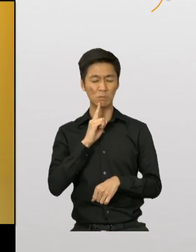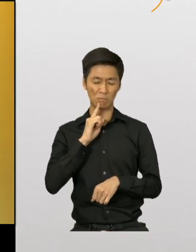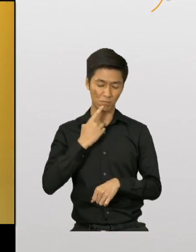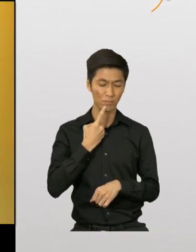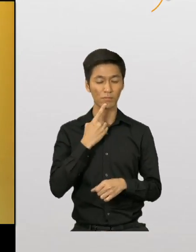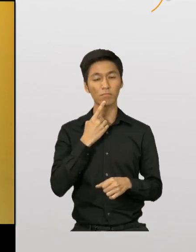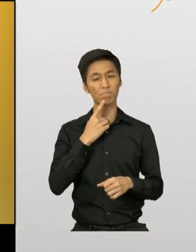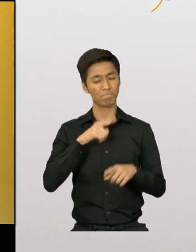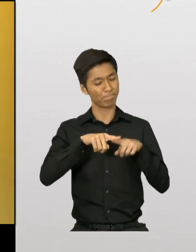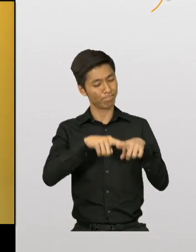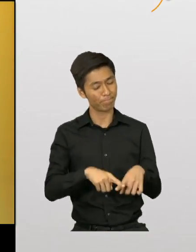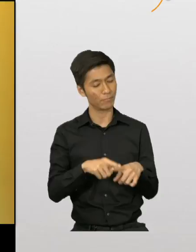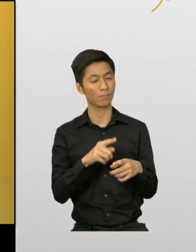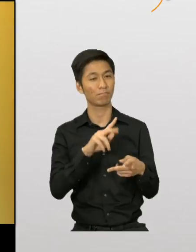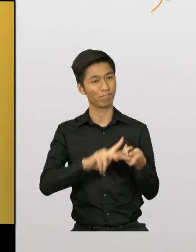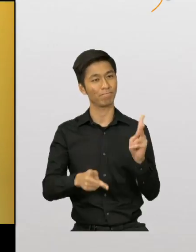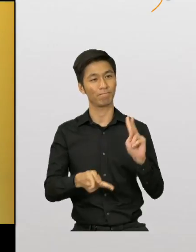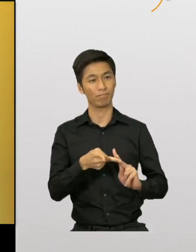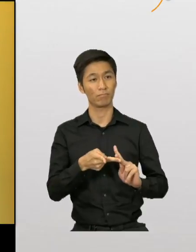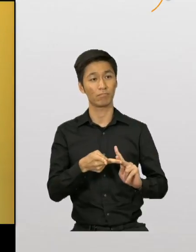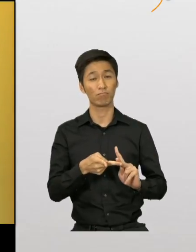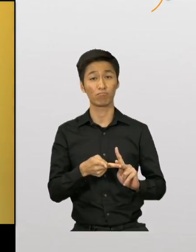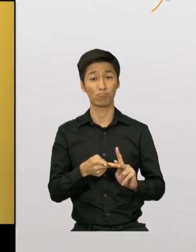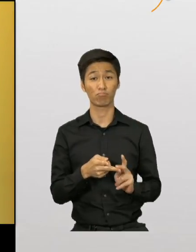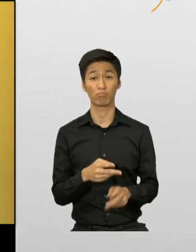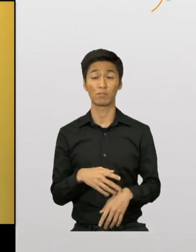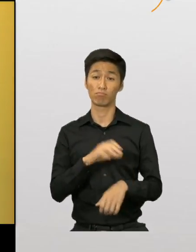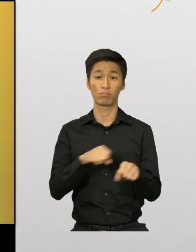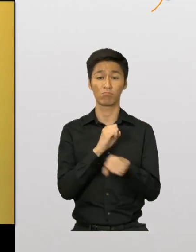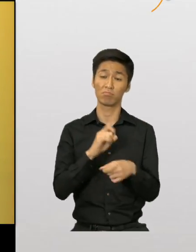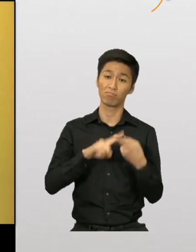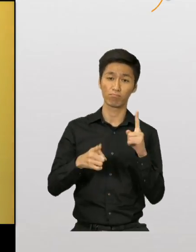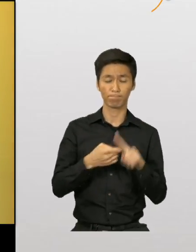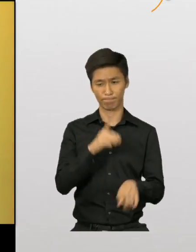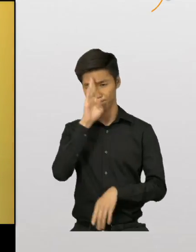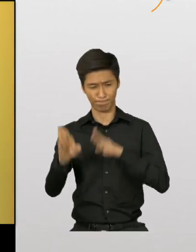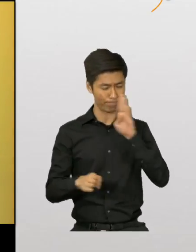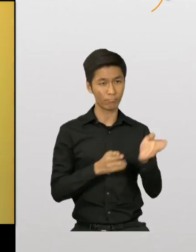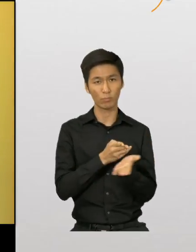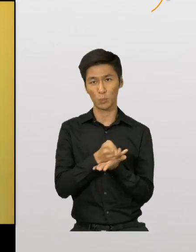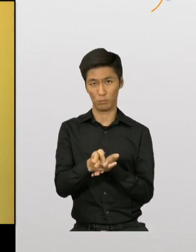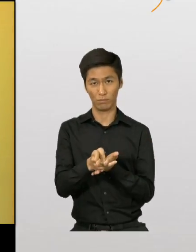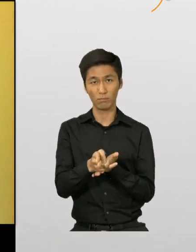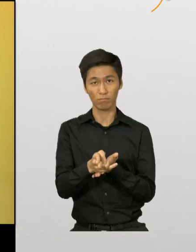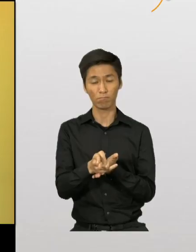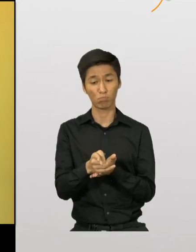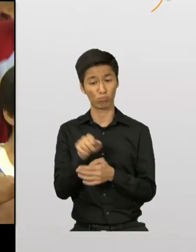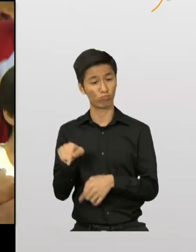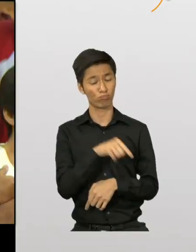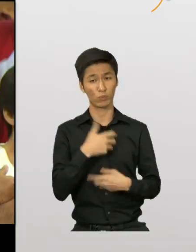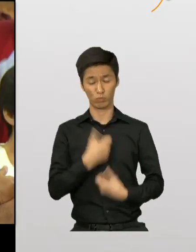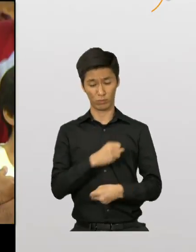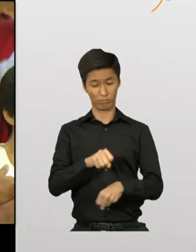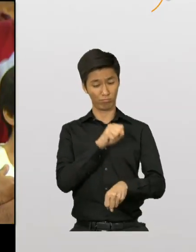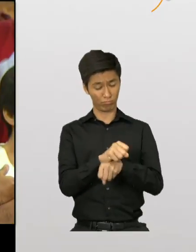serious and reliable partner. We are friendly and straight with all parties, and both trusted us to have the infrastructure